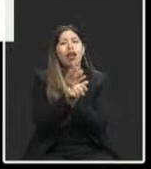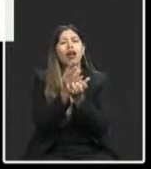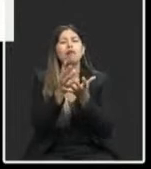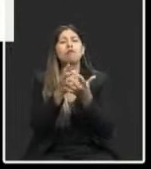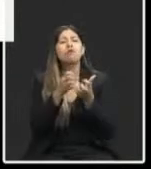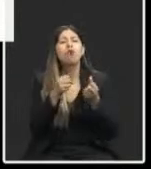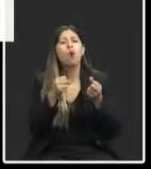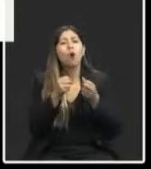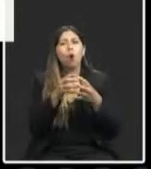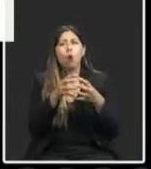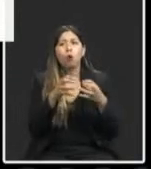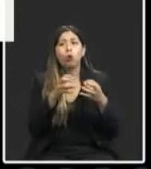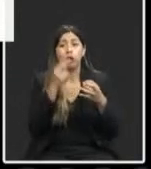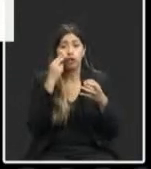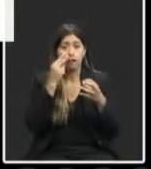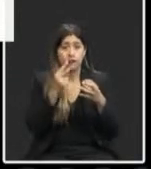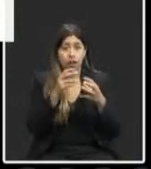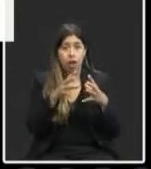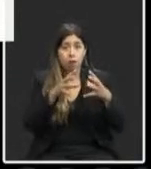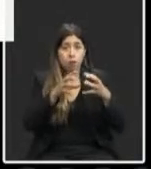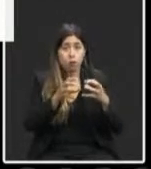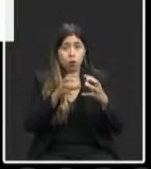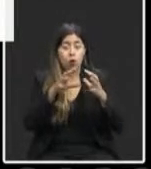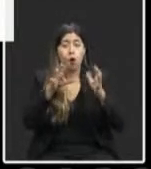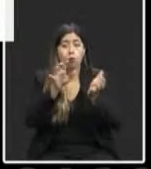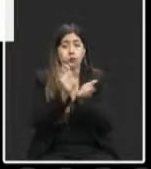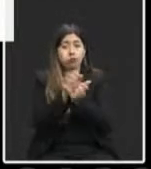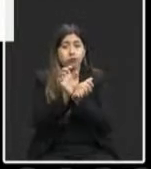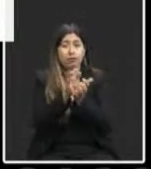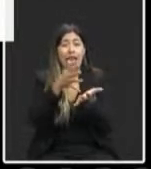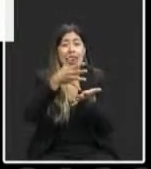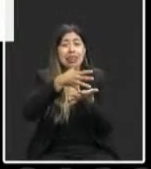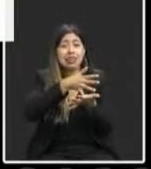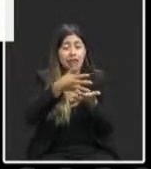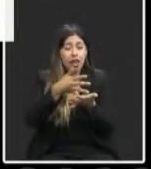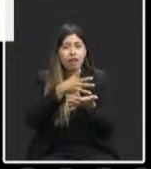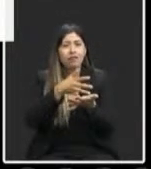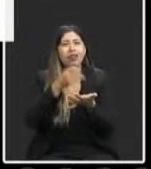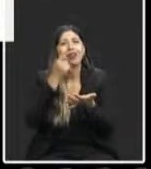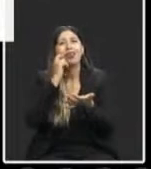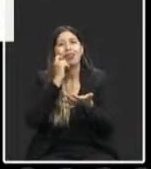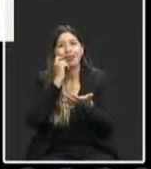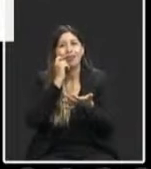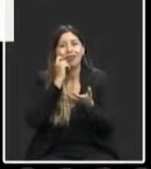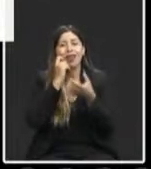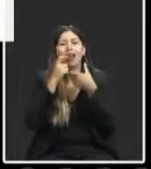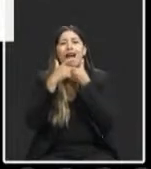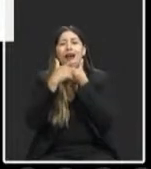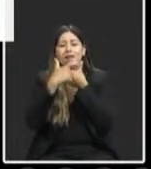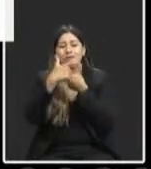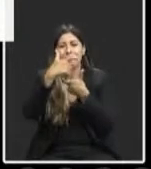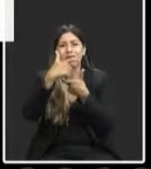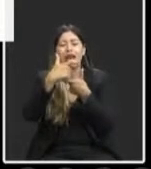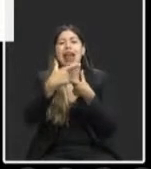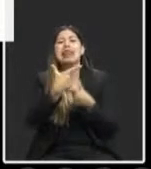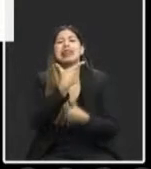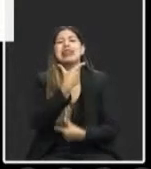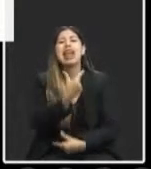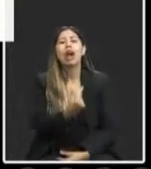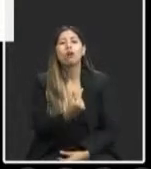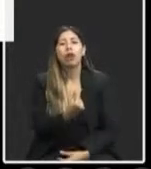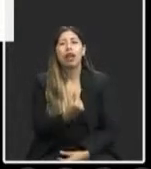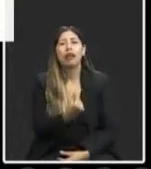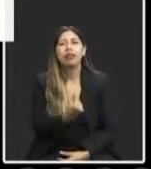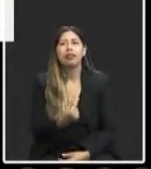have more gracile mandibles. You can see it's like in triangular shape and very